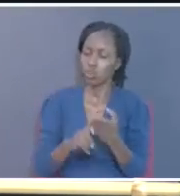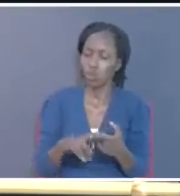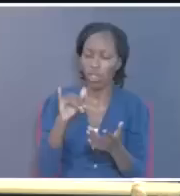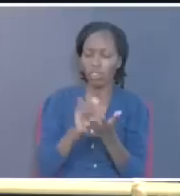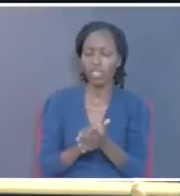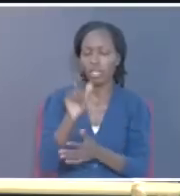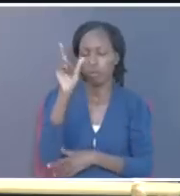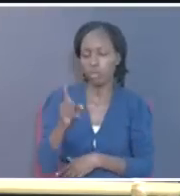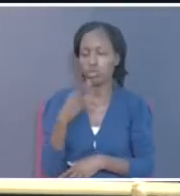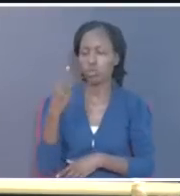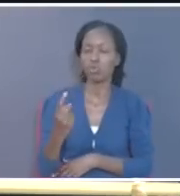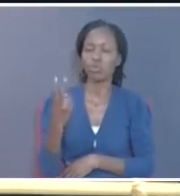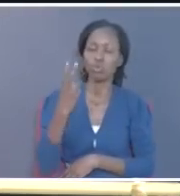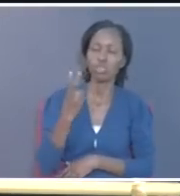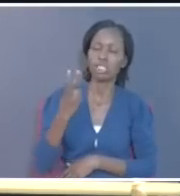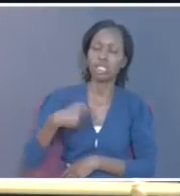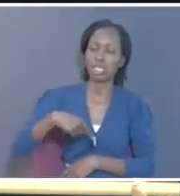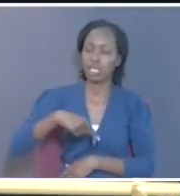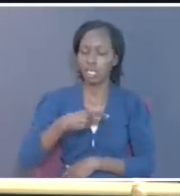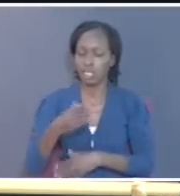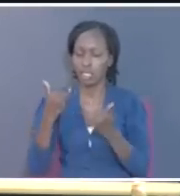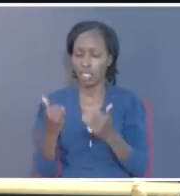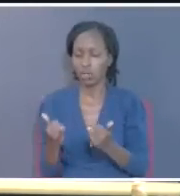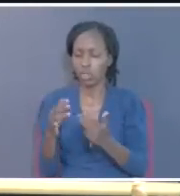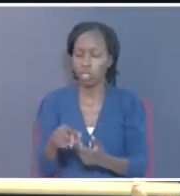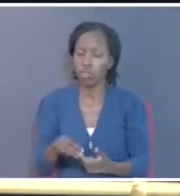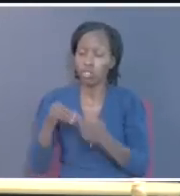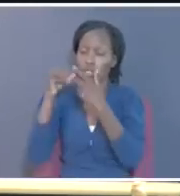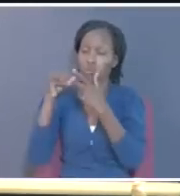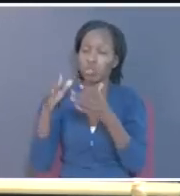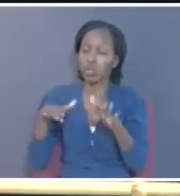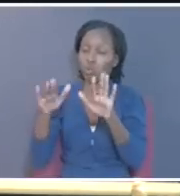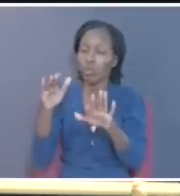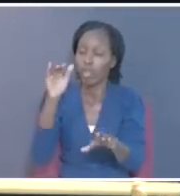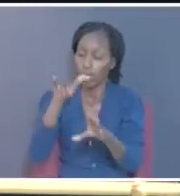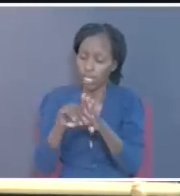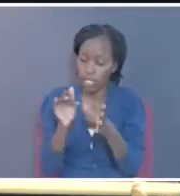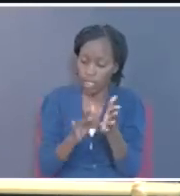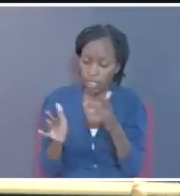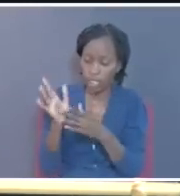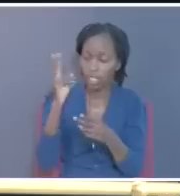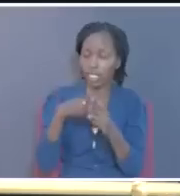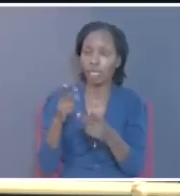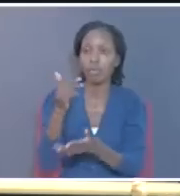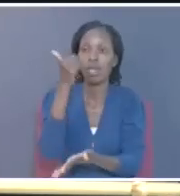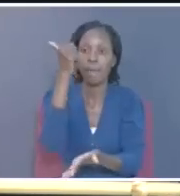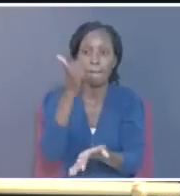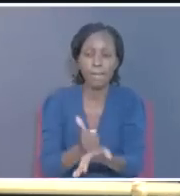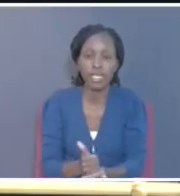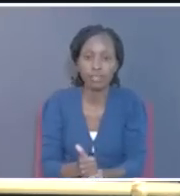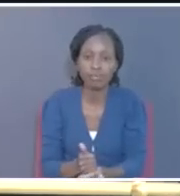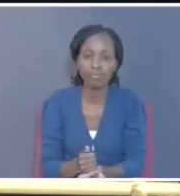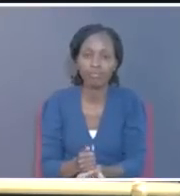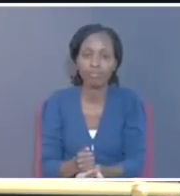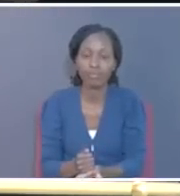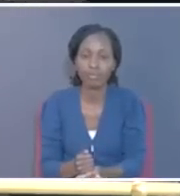person who is watching us right now in your special way, in Jesus' name. Amen.